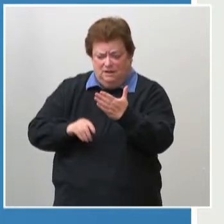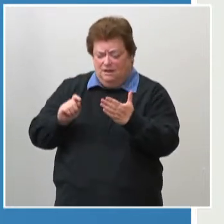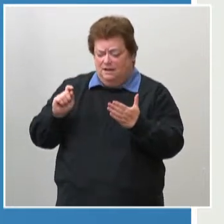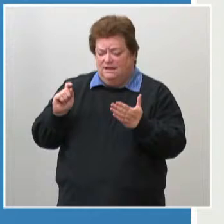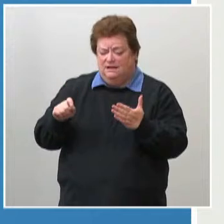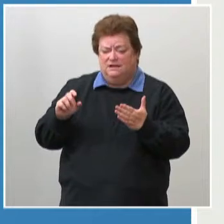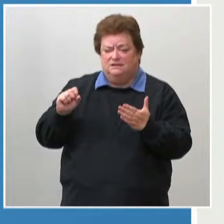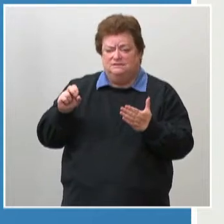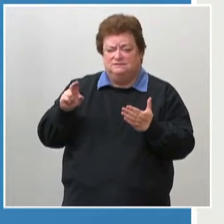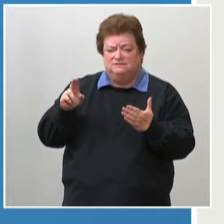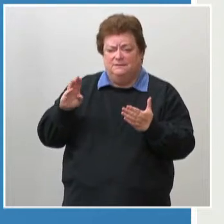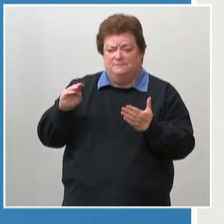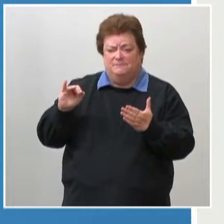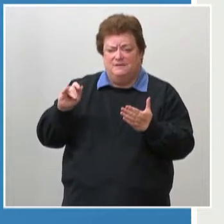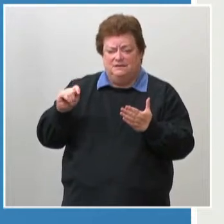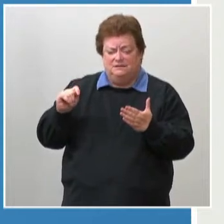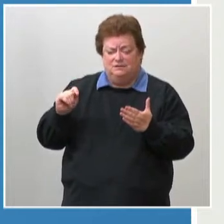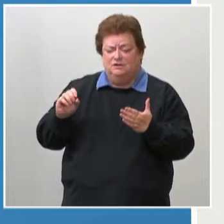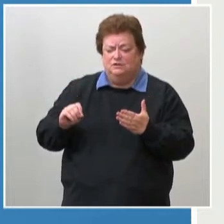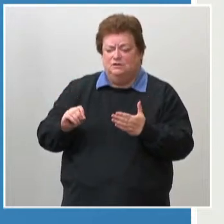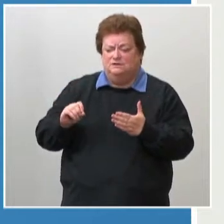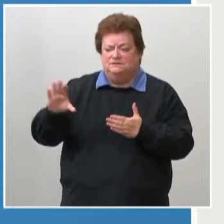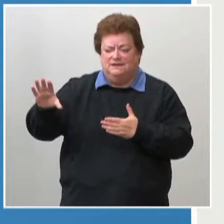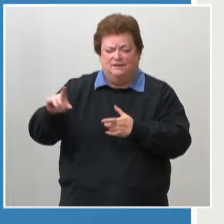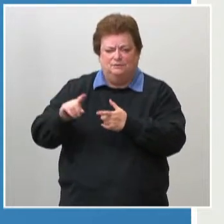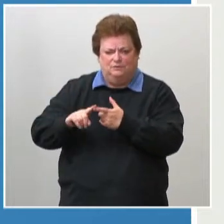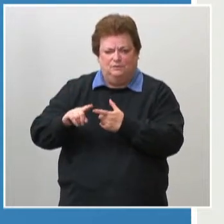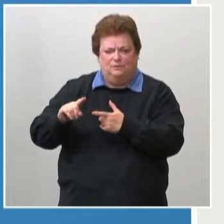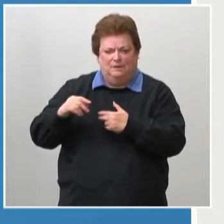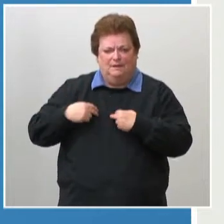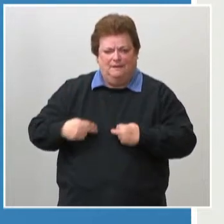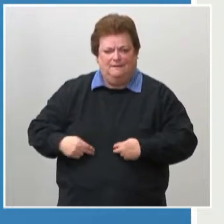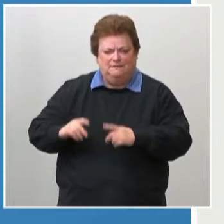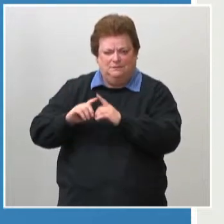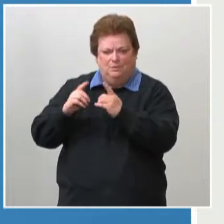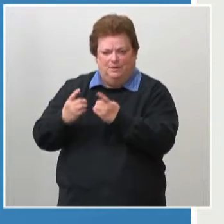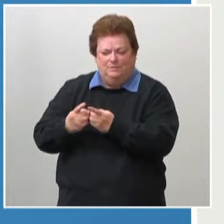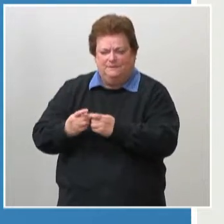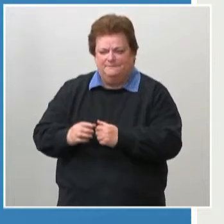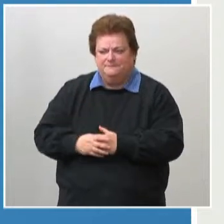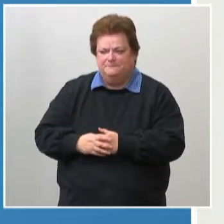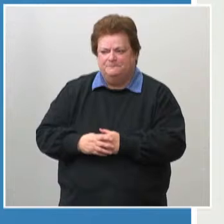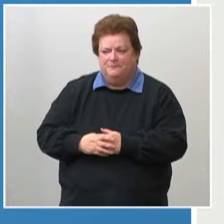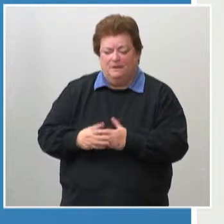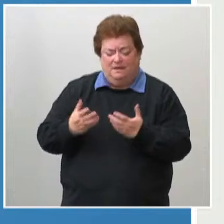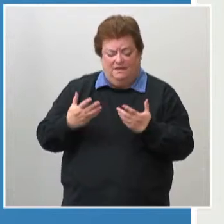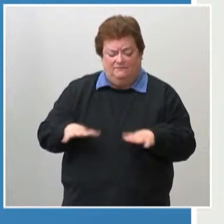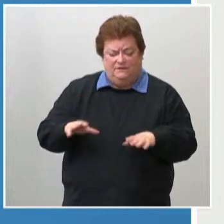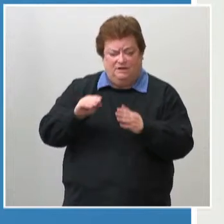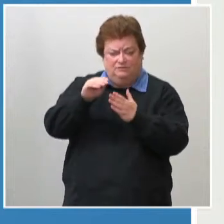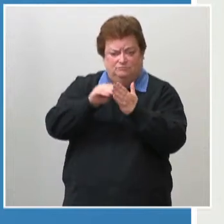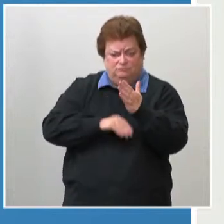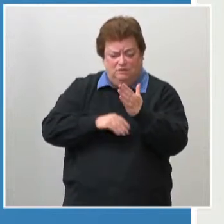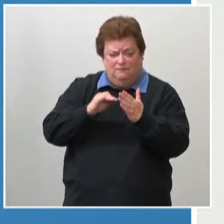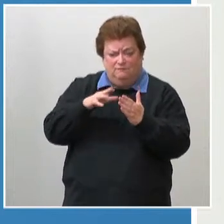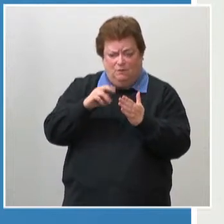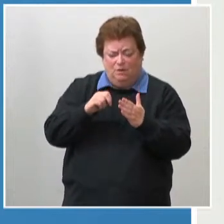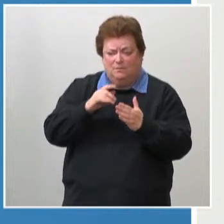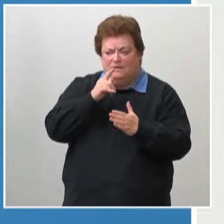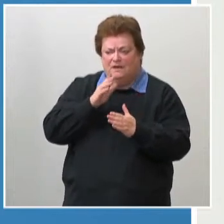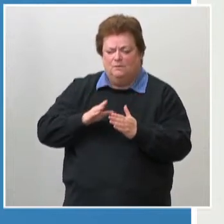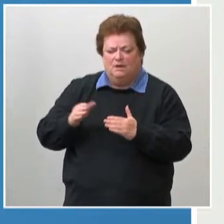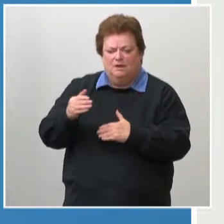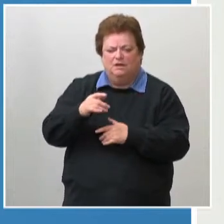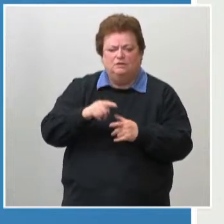Submit button to send your results to the Lincoln Lancaster County Health Department. Once you complete the form, you'll be redirected to